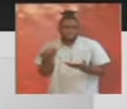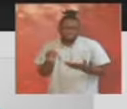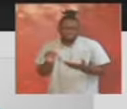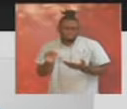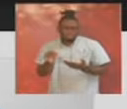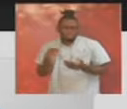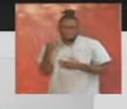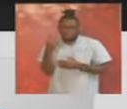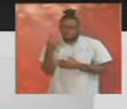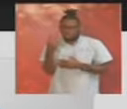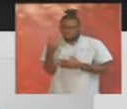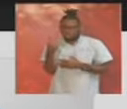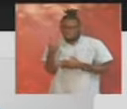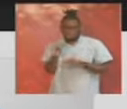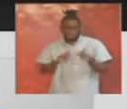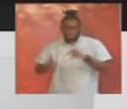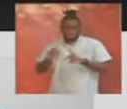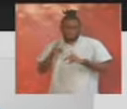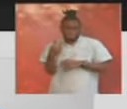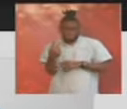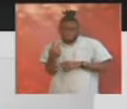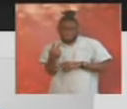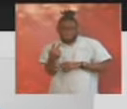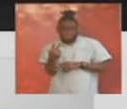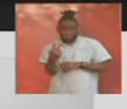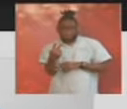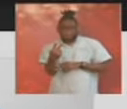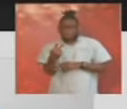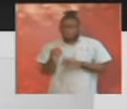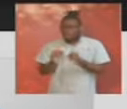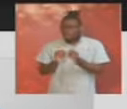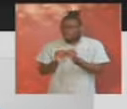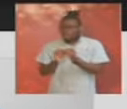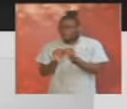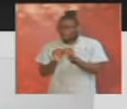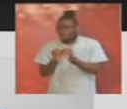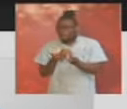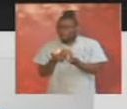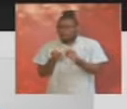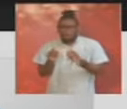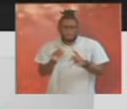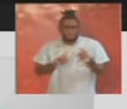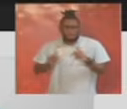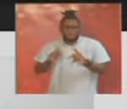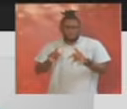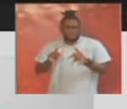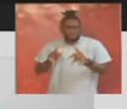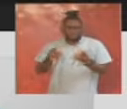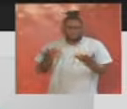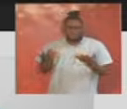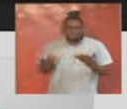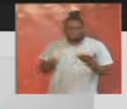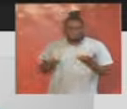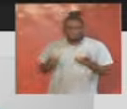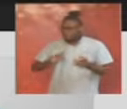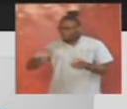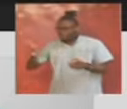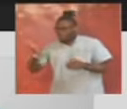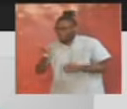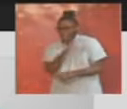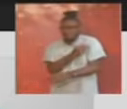of the cases were detected by persons who were being screened for elective surgery. And then in